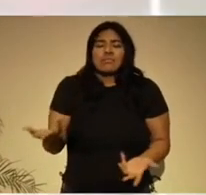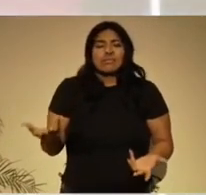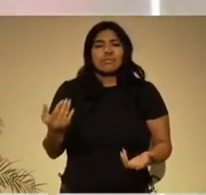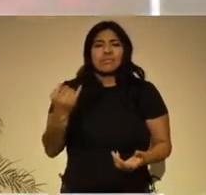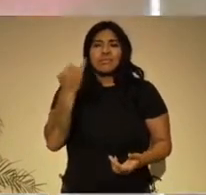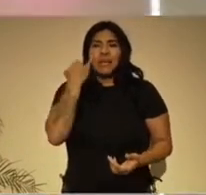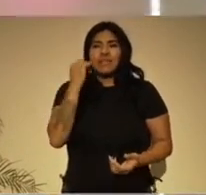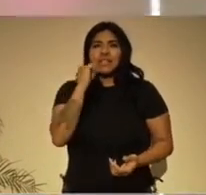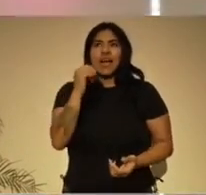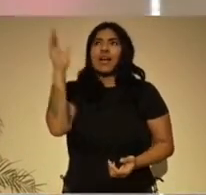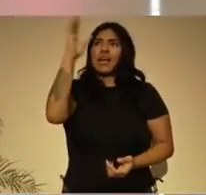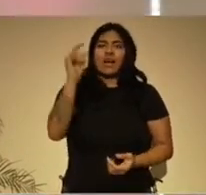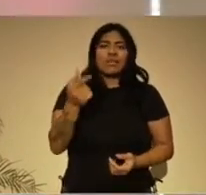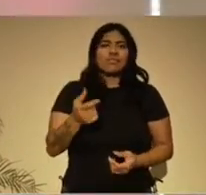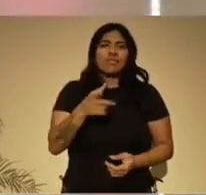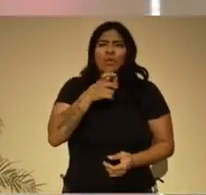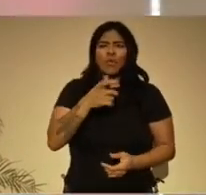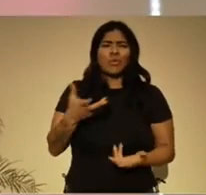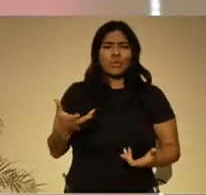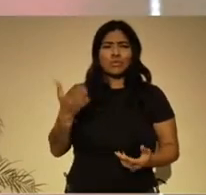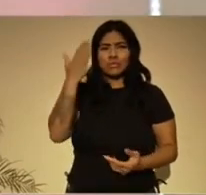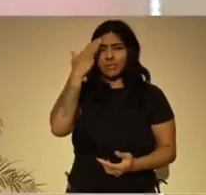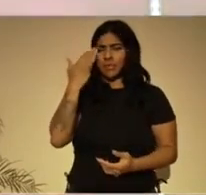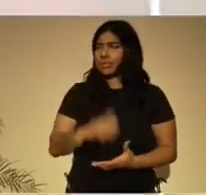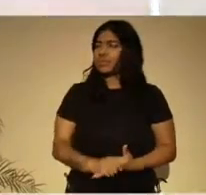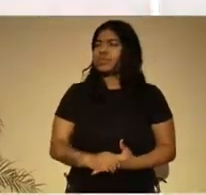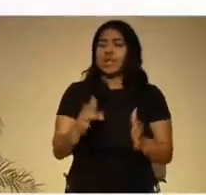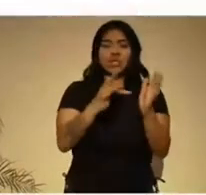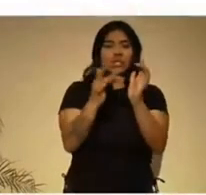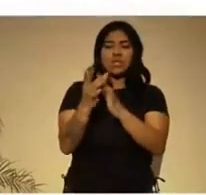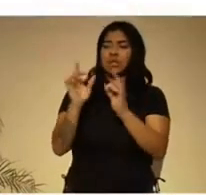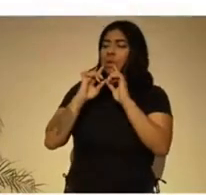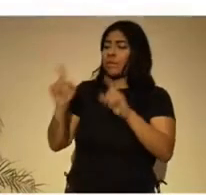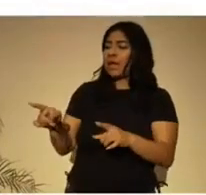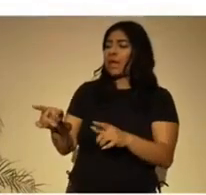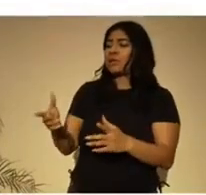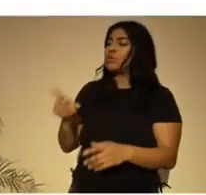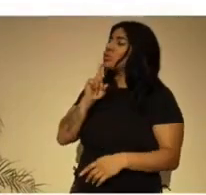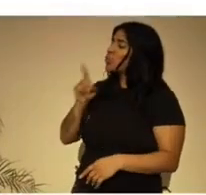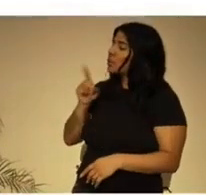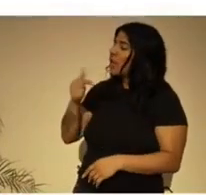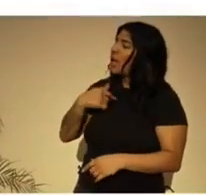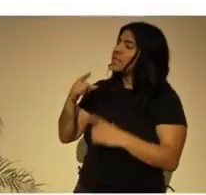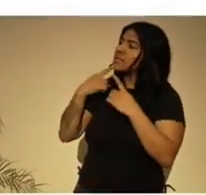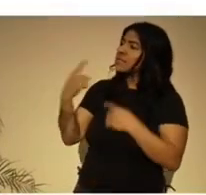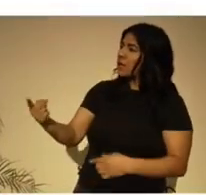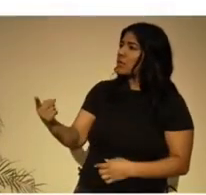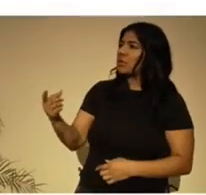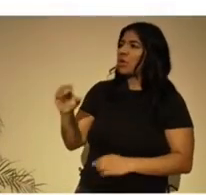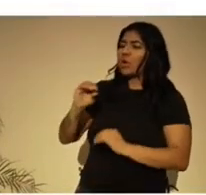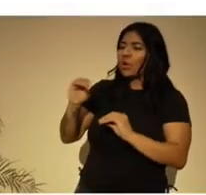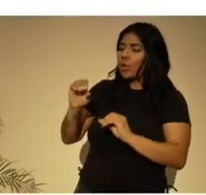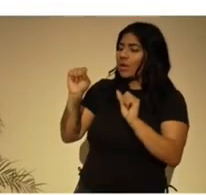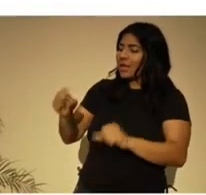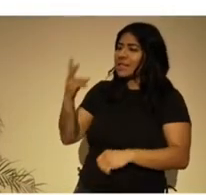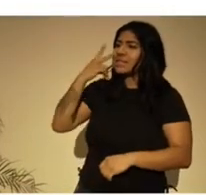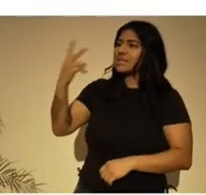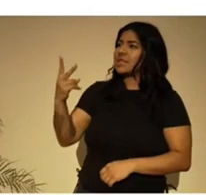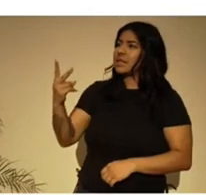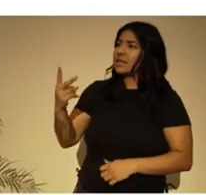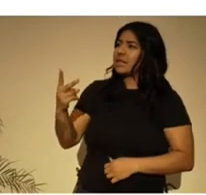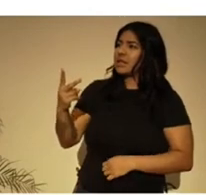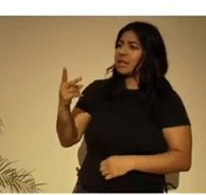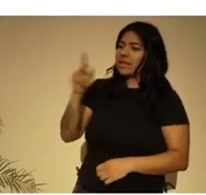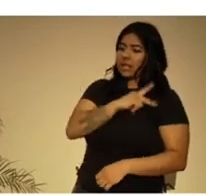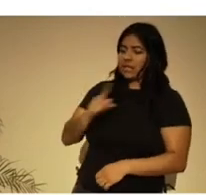have the power of God within them. Jesus replied, very truly, I tell you, no one can see